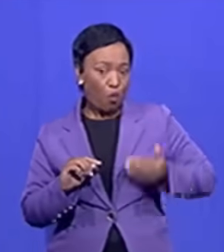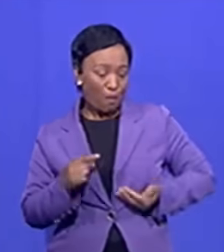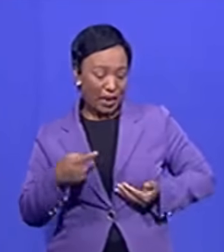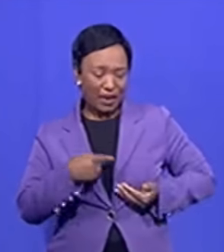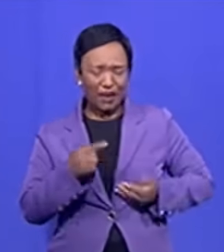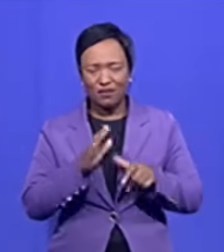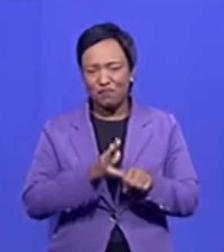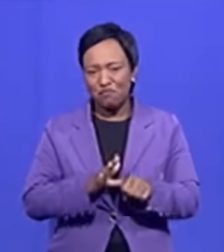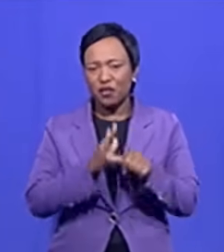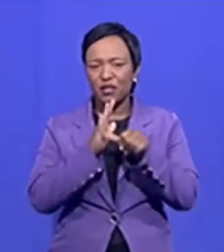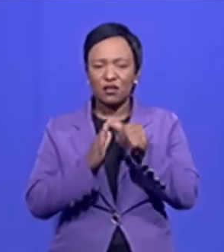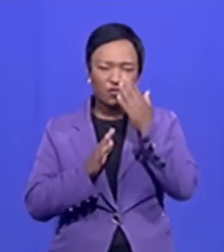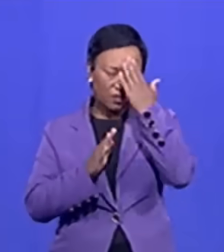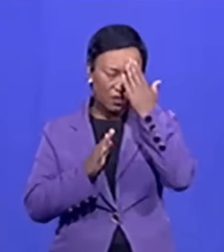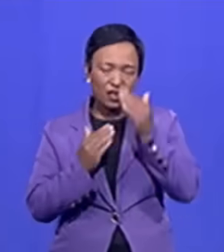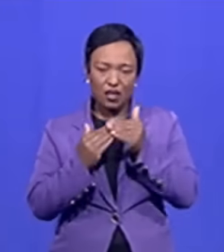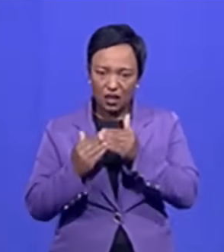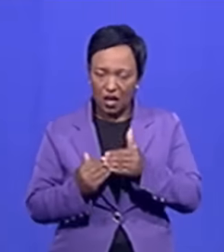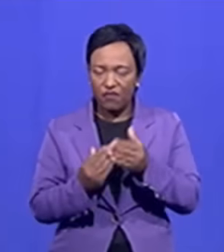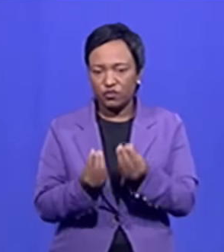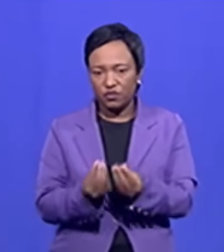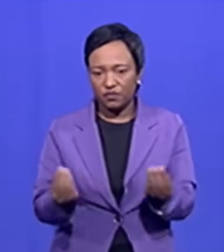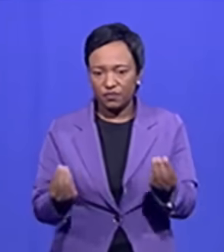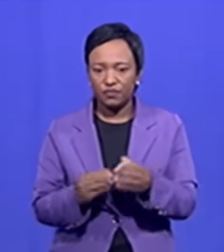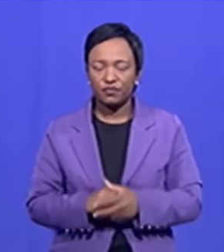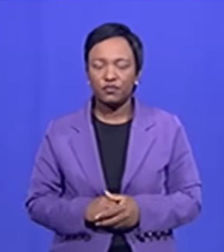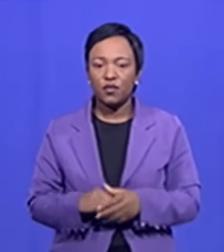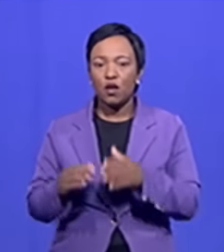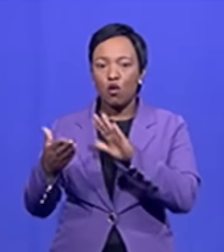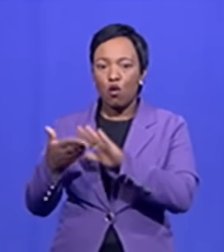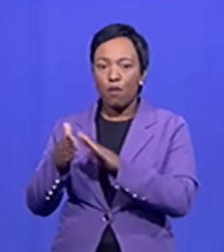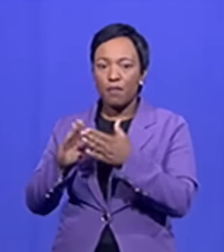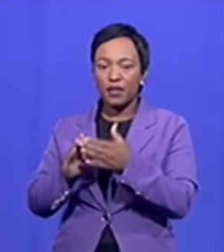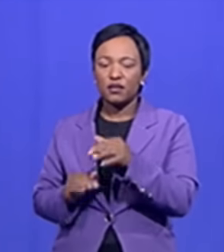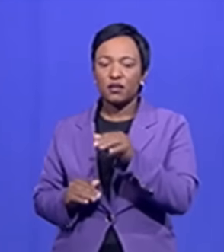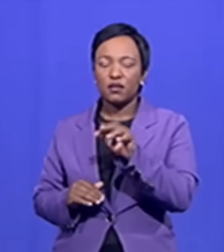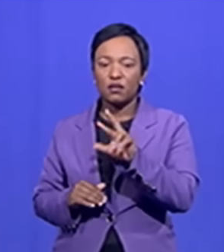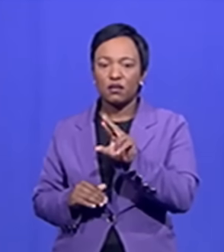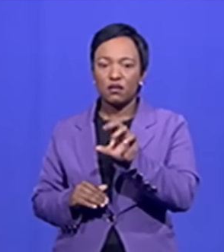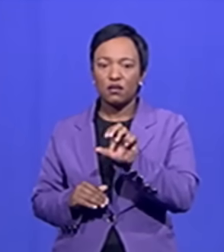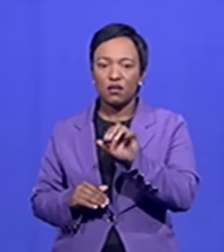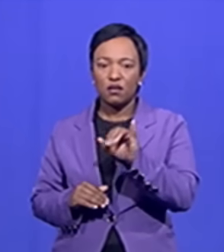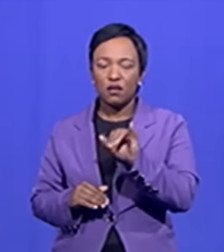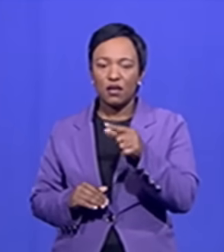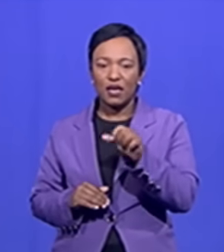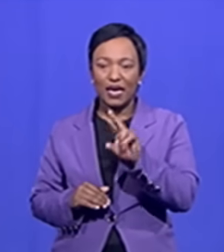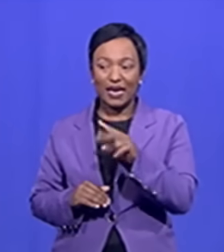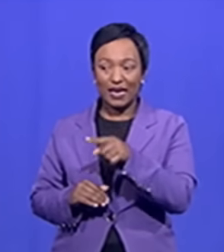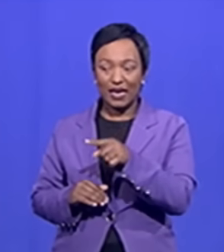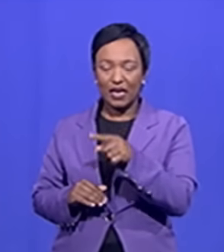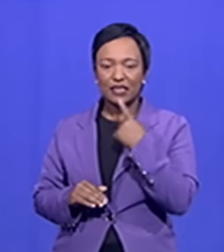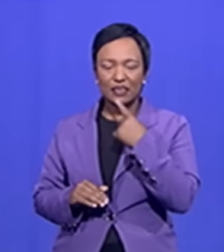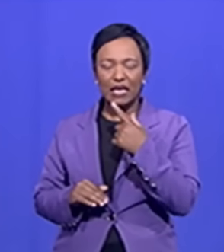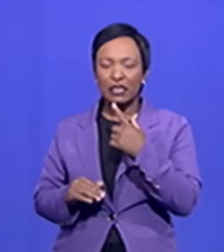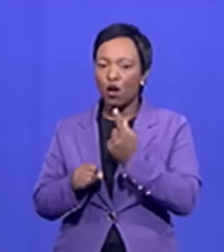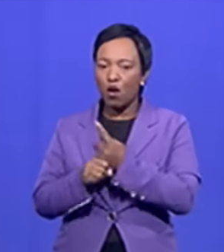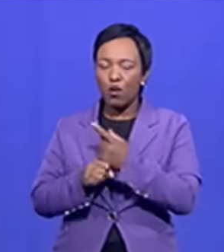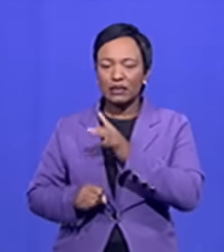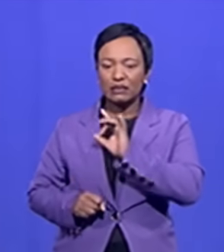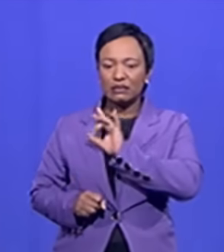These are women who are looking after kids. Baahi ba Reiger Park, Bushabela ba Johannesburg ba re ba phela ka tshabo ka